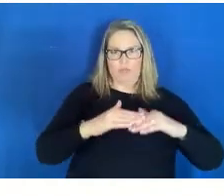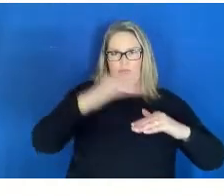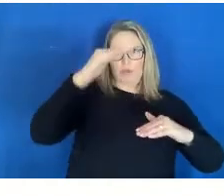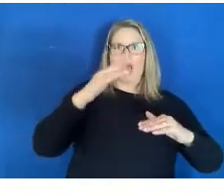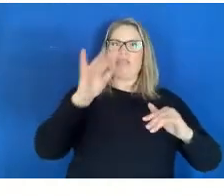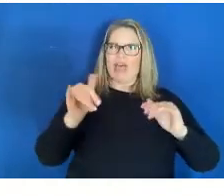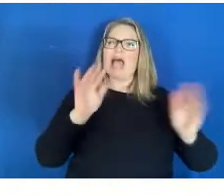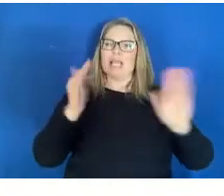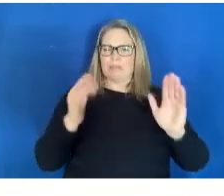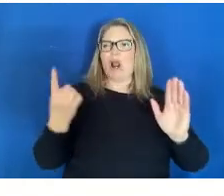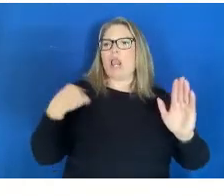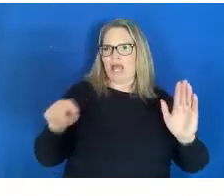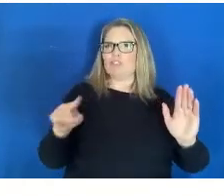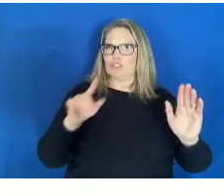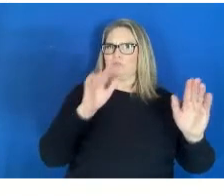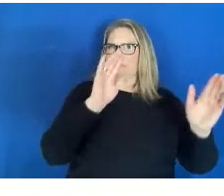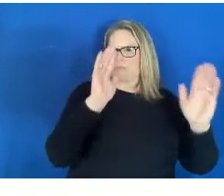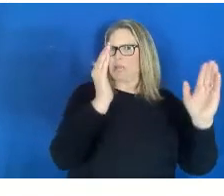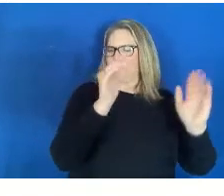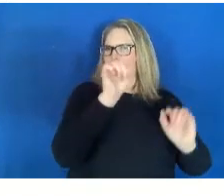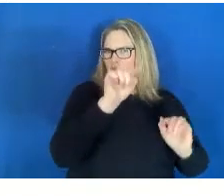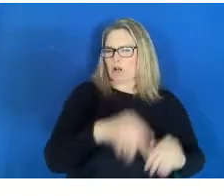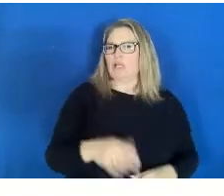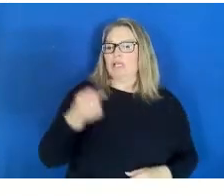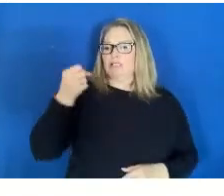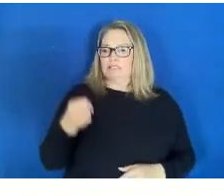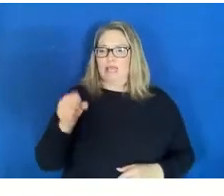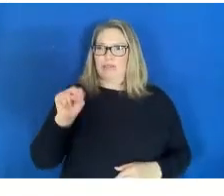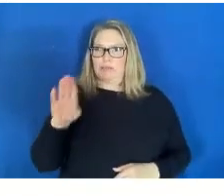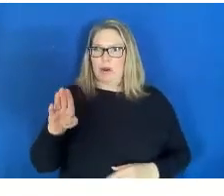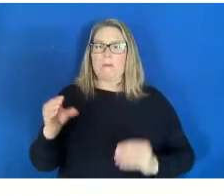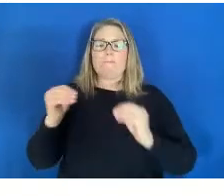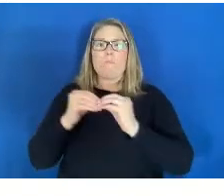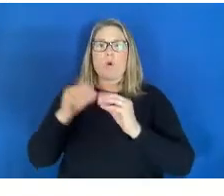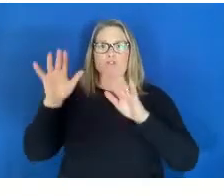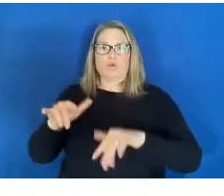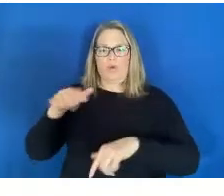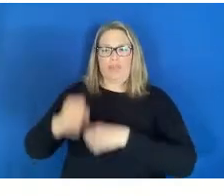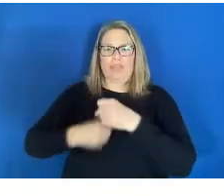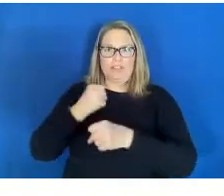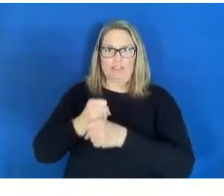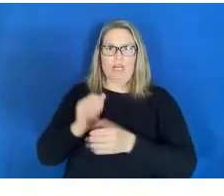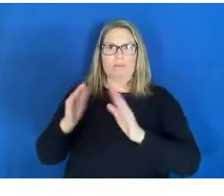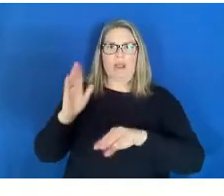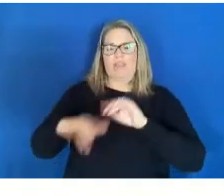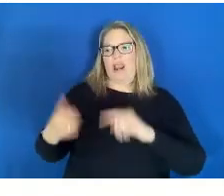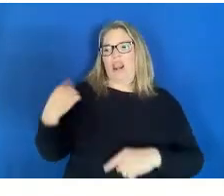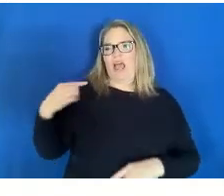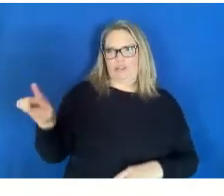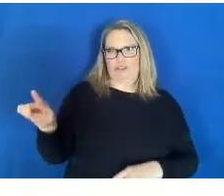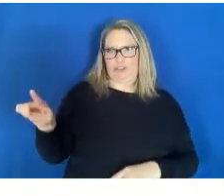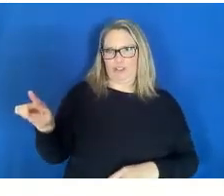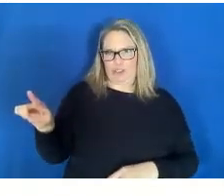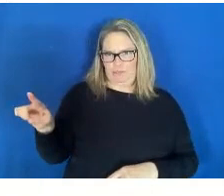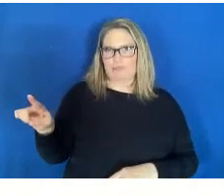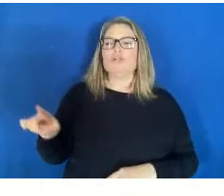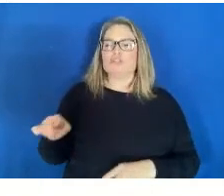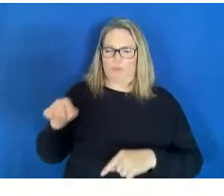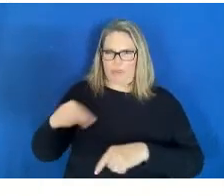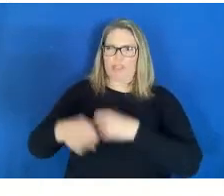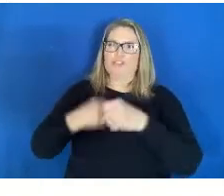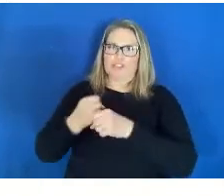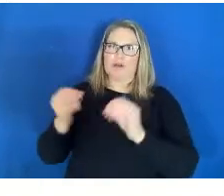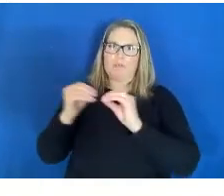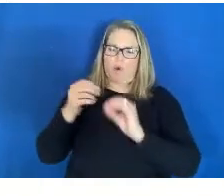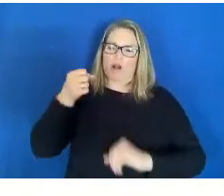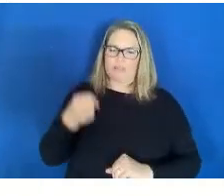year. For southern New Brunswick, there is more snow this year compared to last year for the same time period.